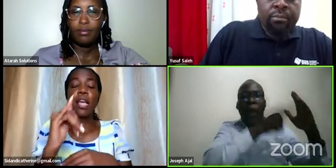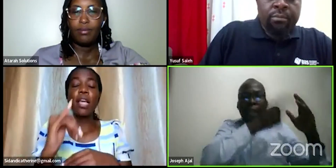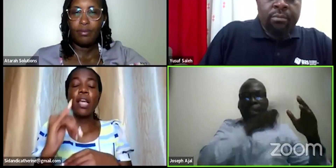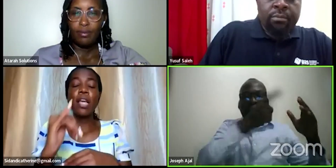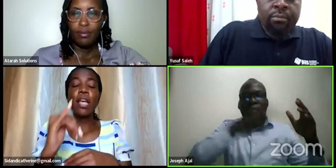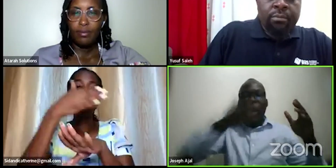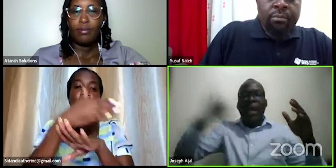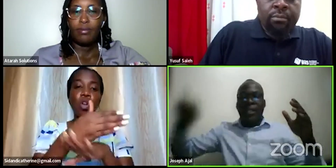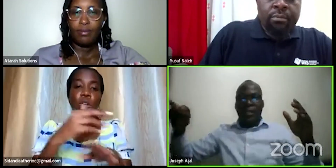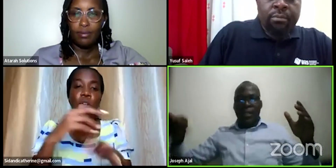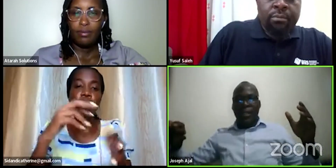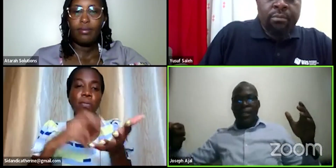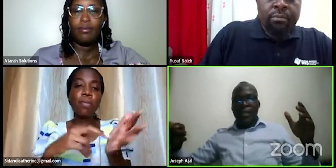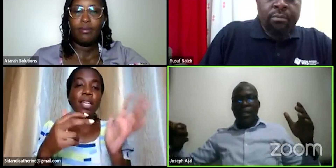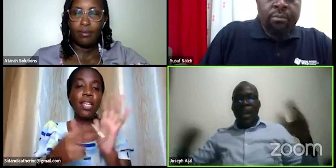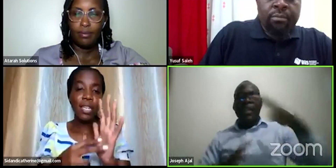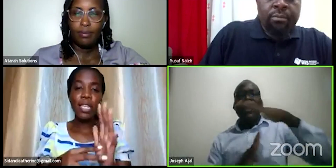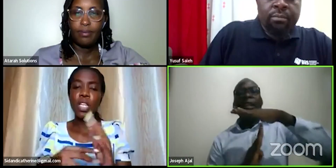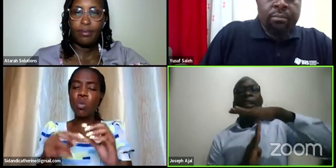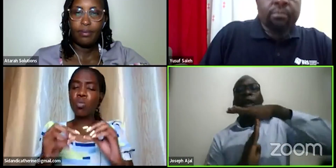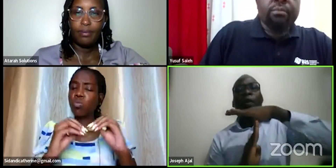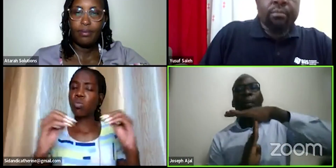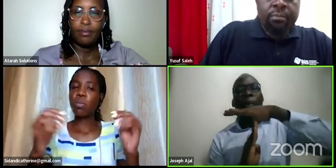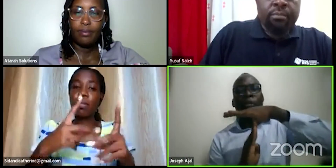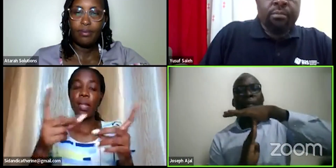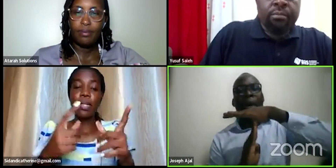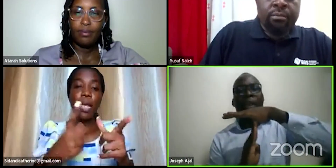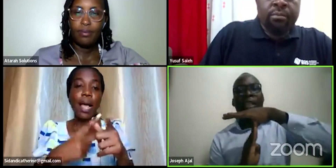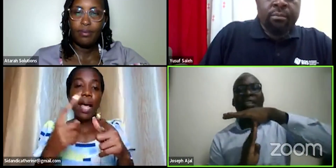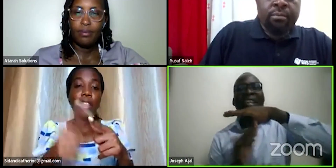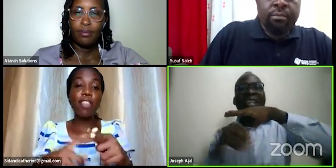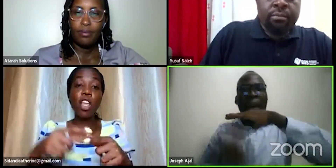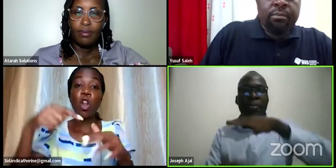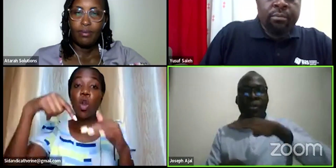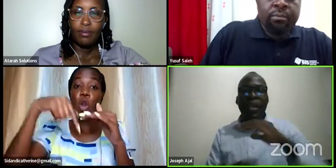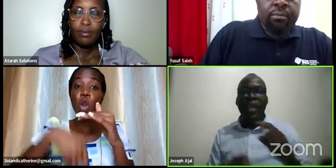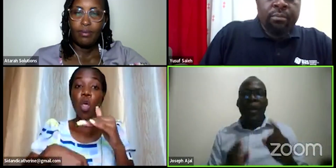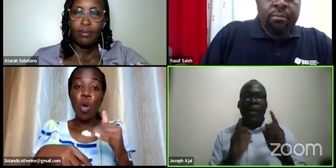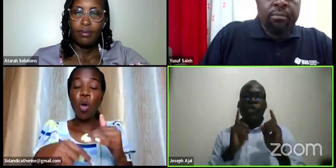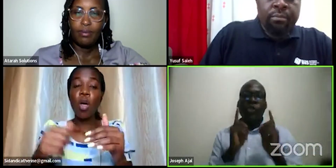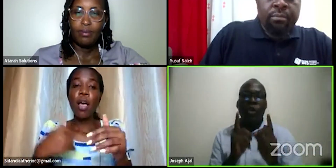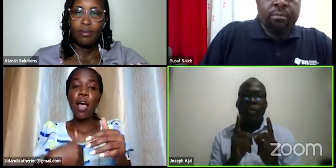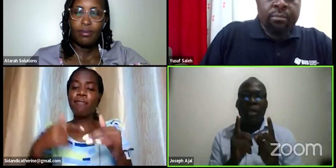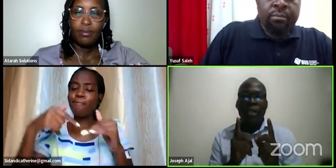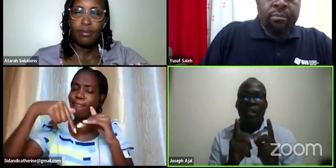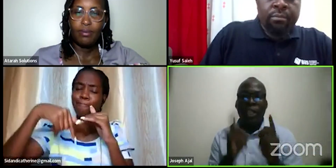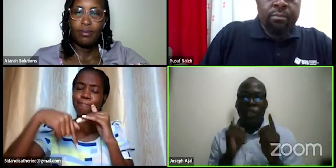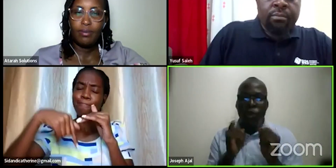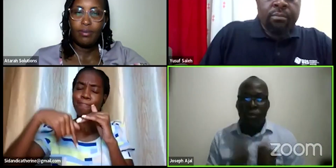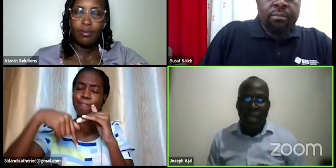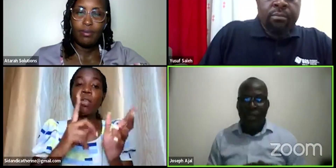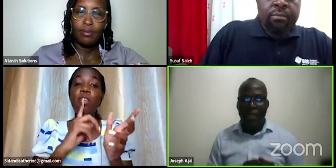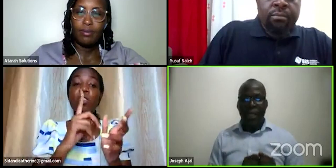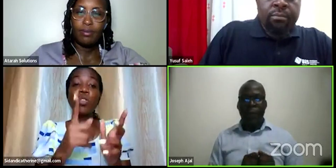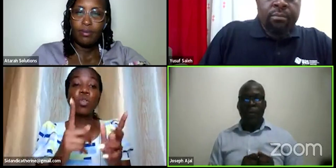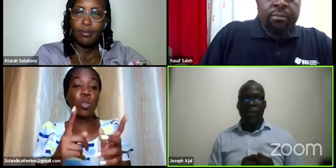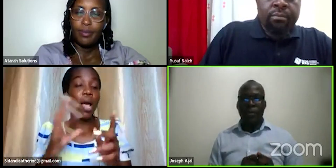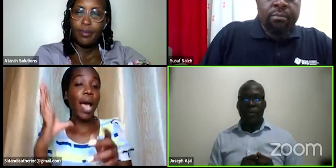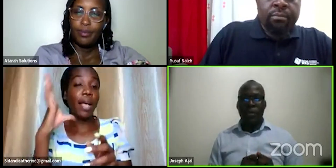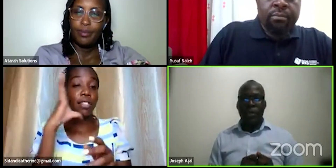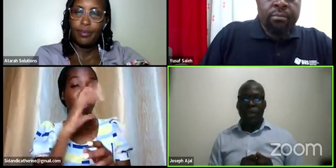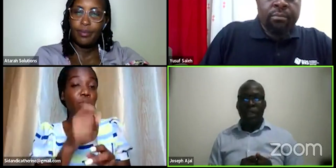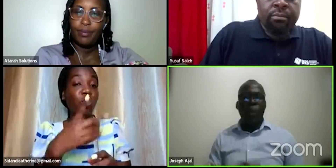the wide part. And then the lower bottom part is the depth. Now assume that you want to be a